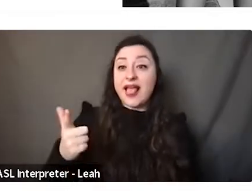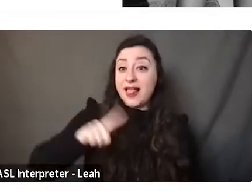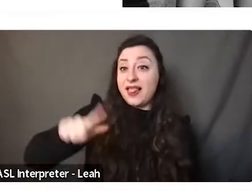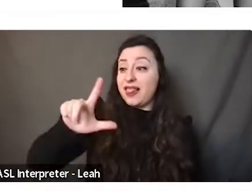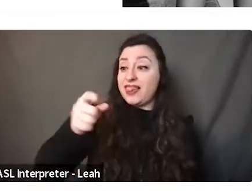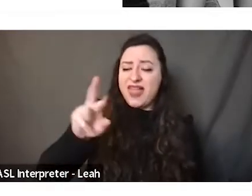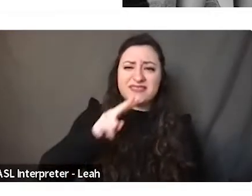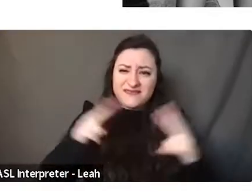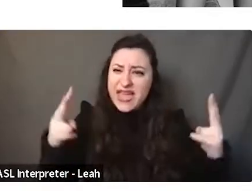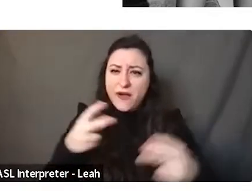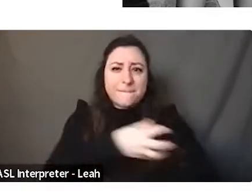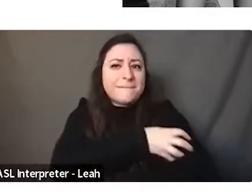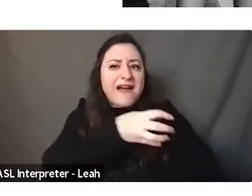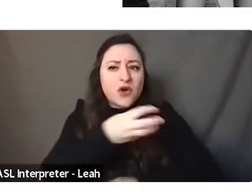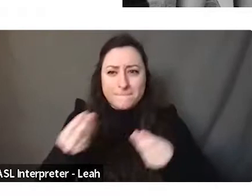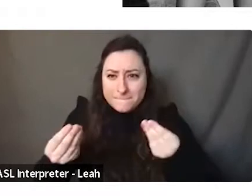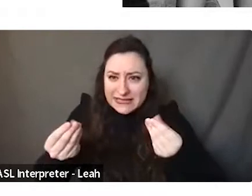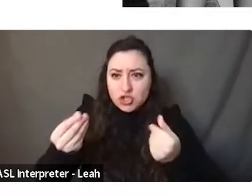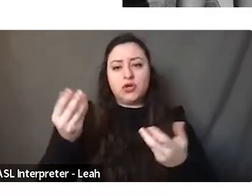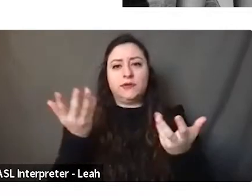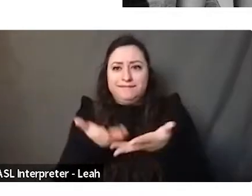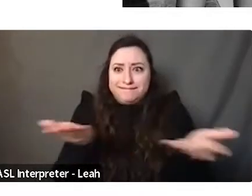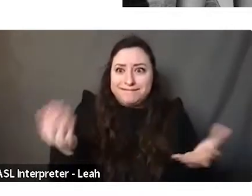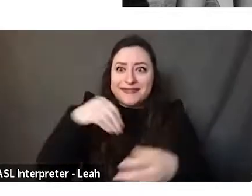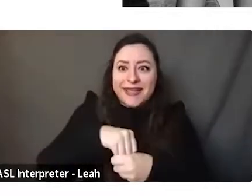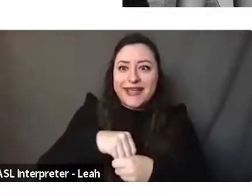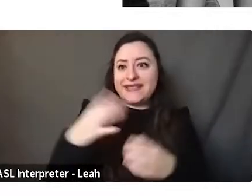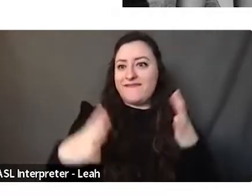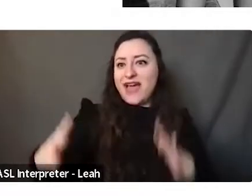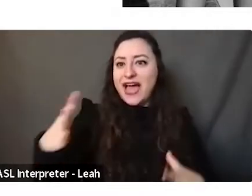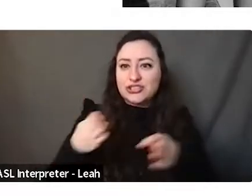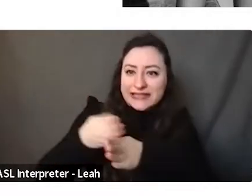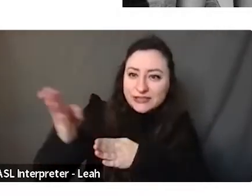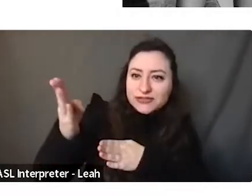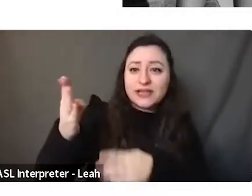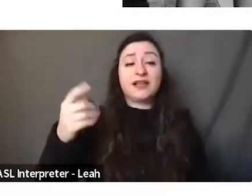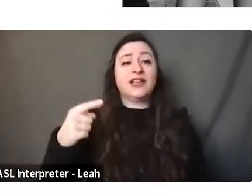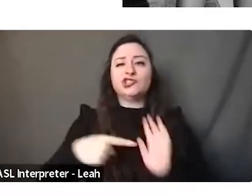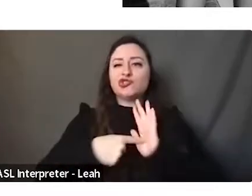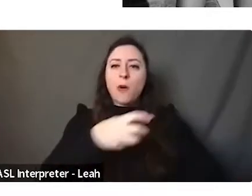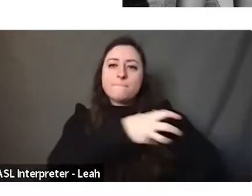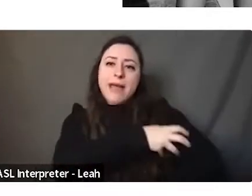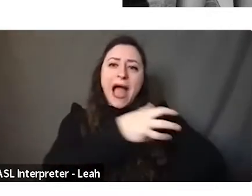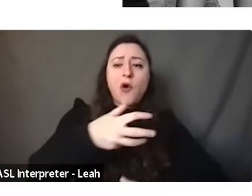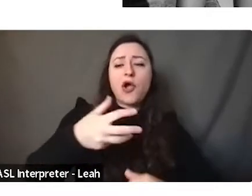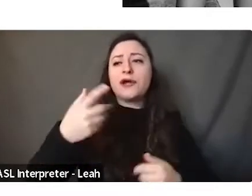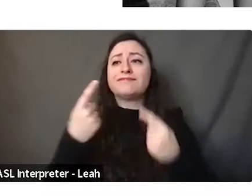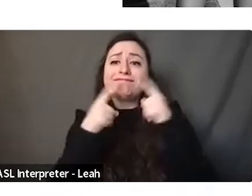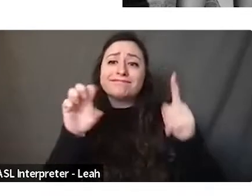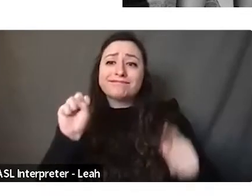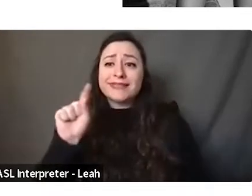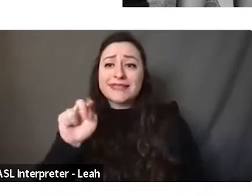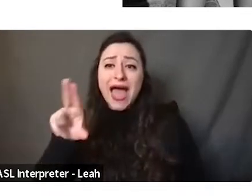very powerful material in the fashion industry. Towards the public, it symbolizes power, status. There's a lot